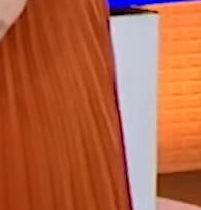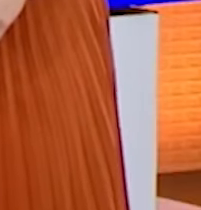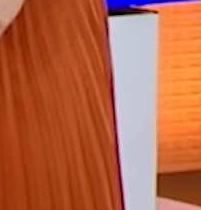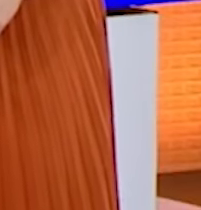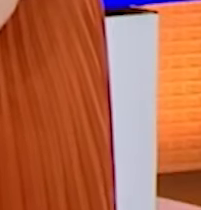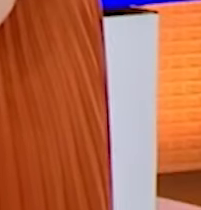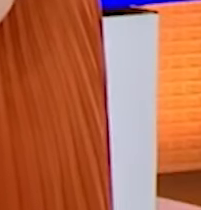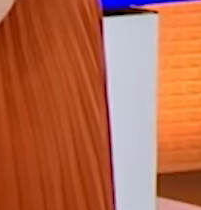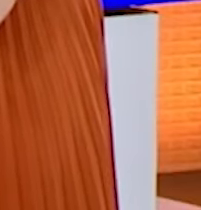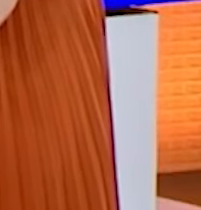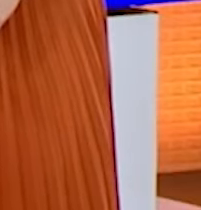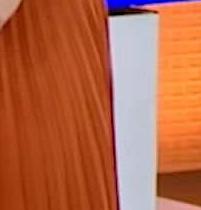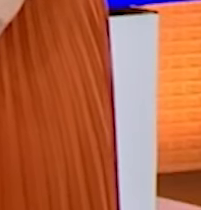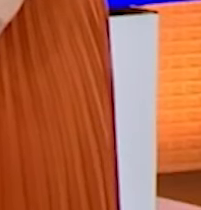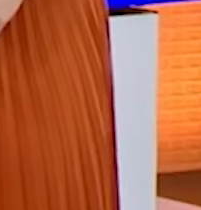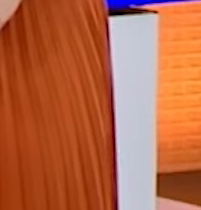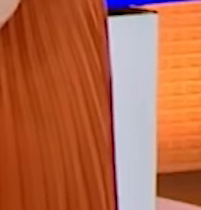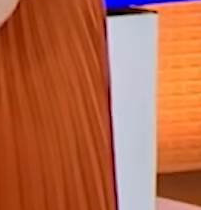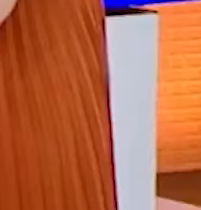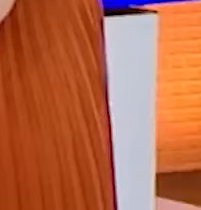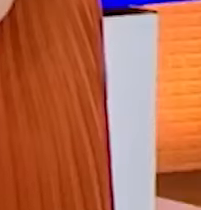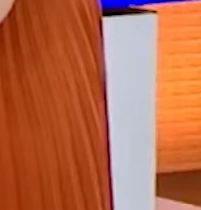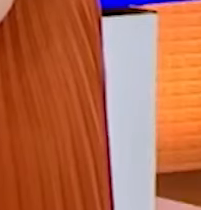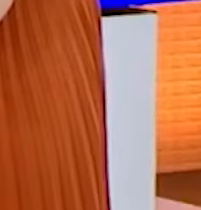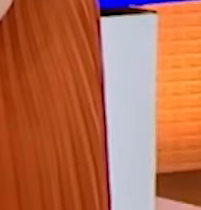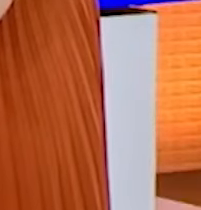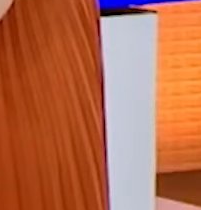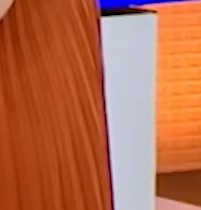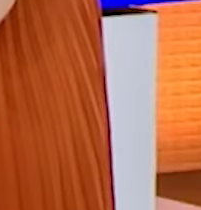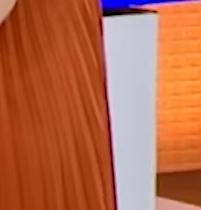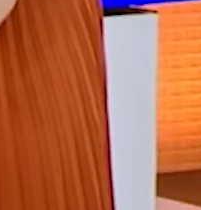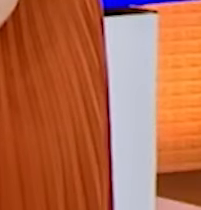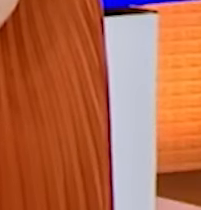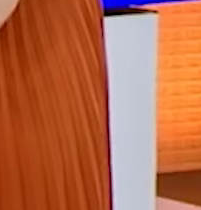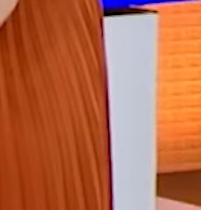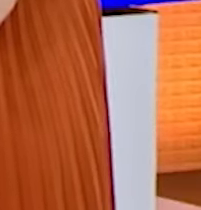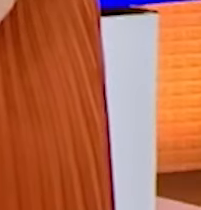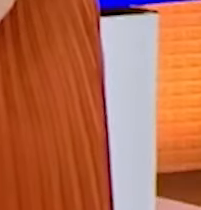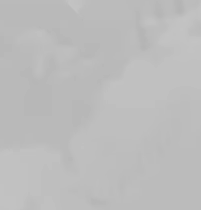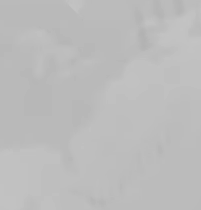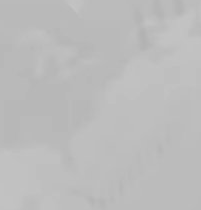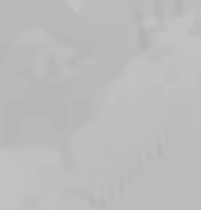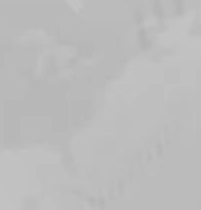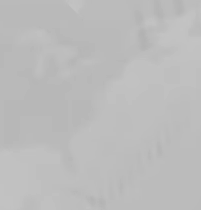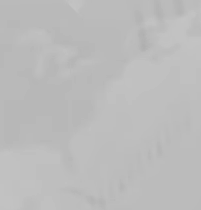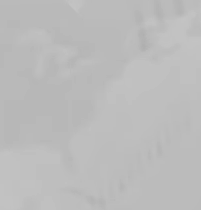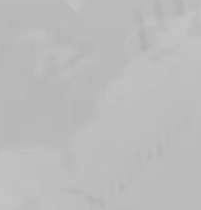po kami sa GMA Pinoy TV at sa www.gmanews.tv.